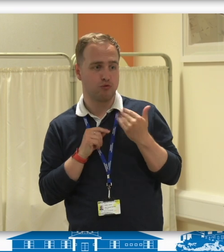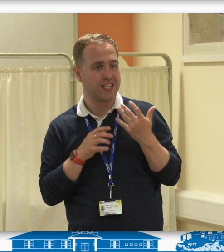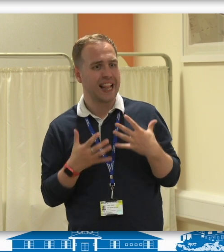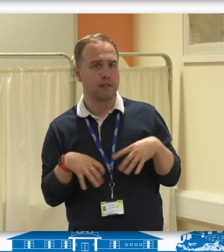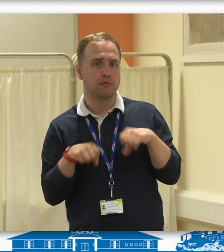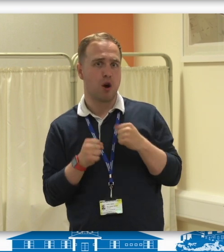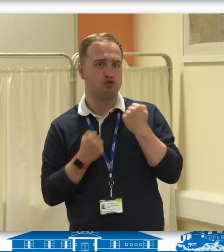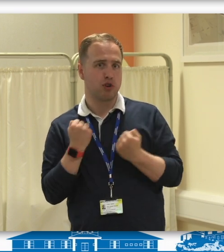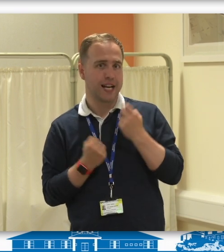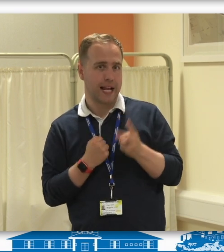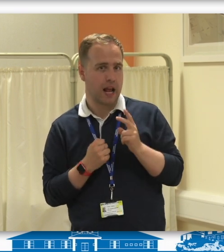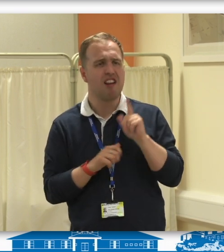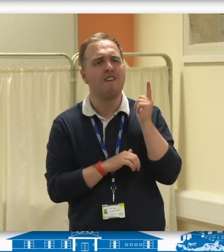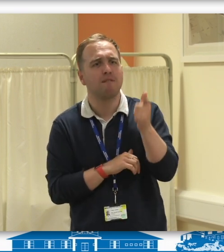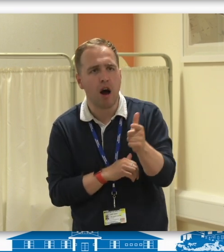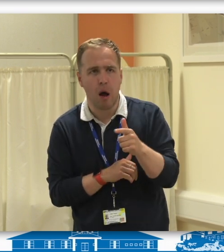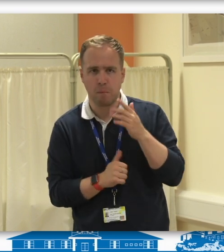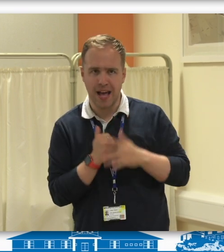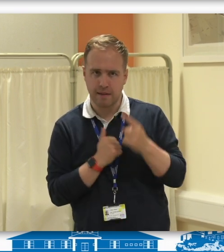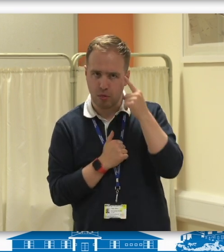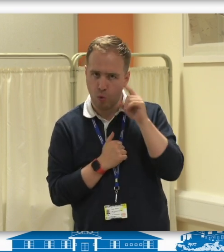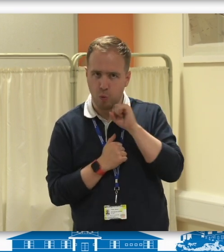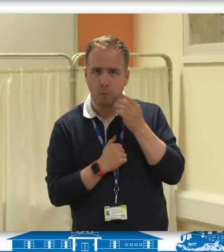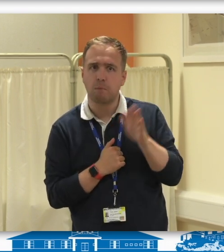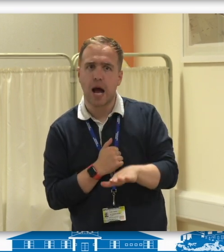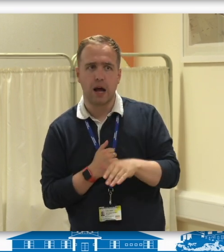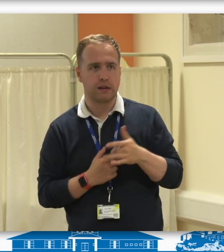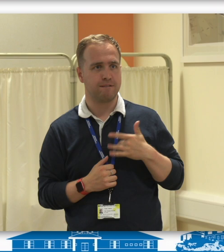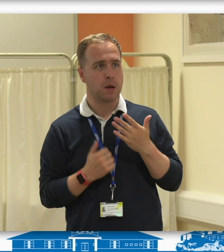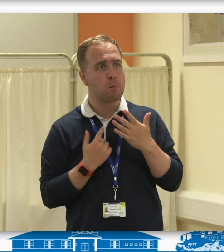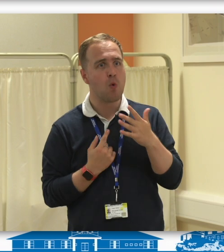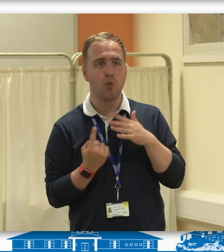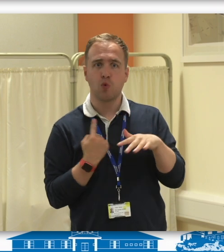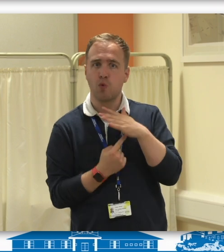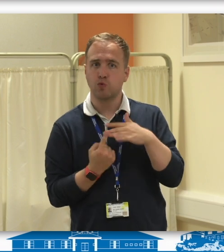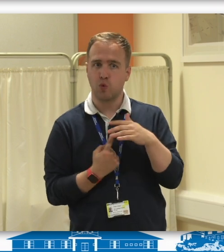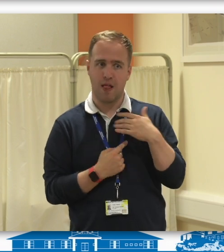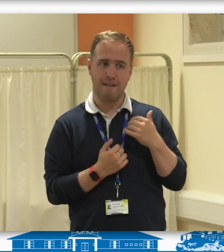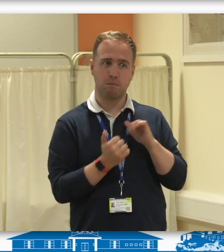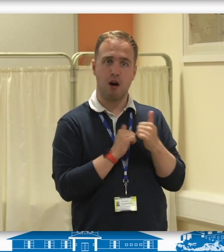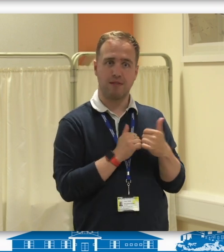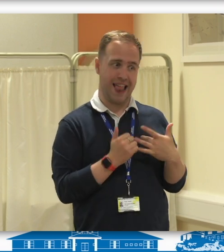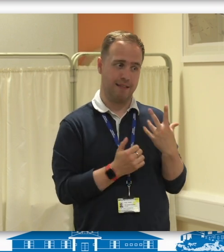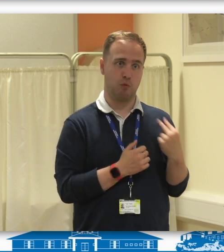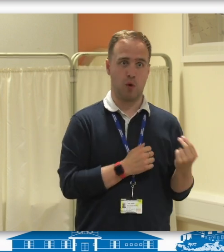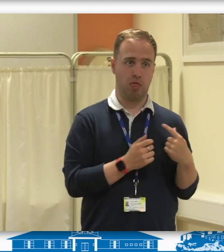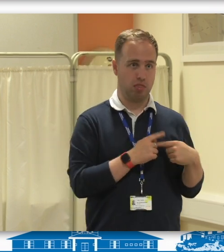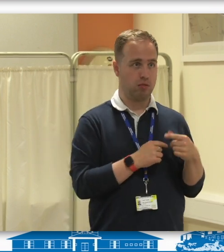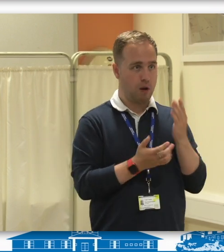far, but I never thought I'd be able to say that. I'm more social, I have a partner who I now live with, and I'm genuinely